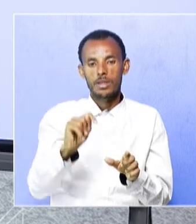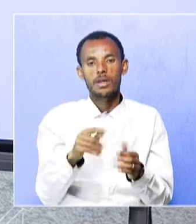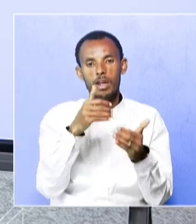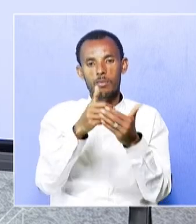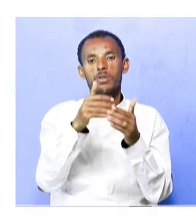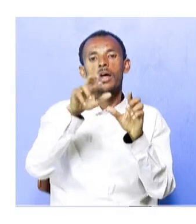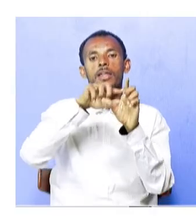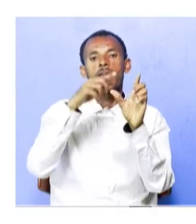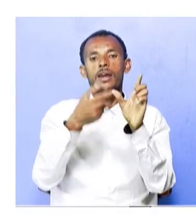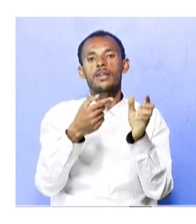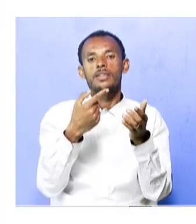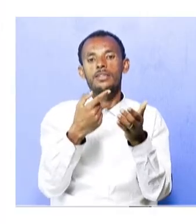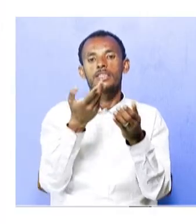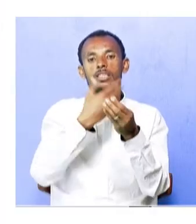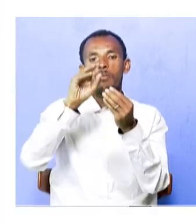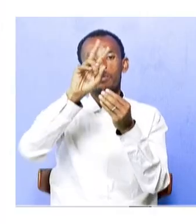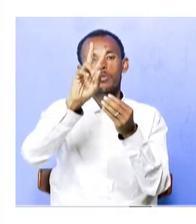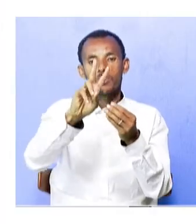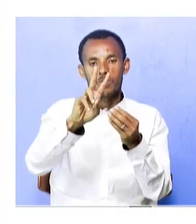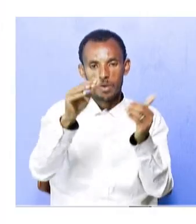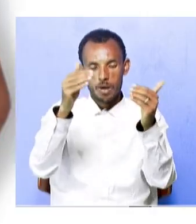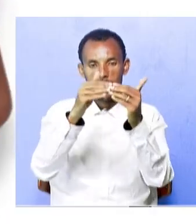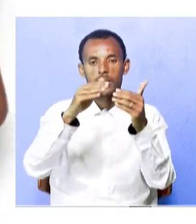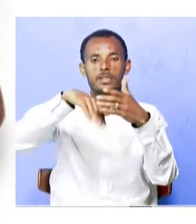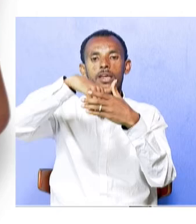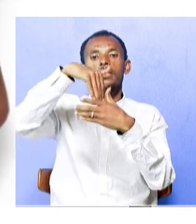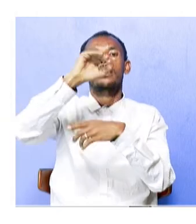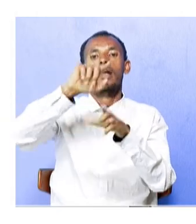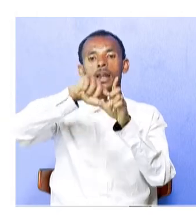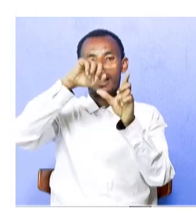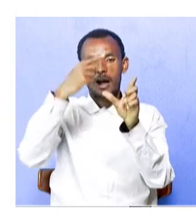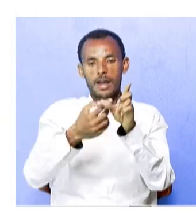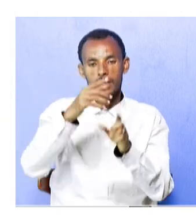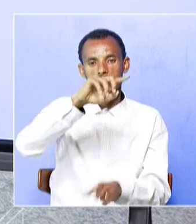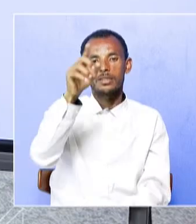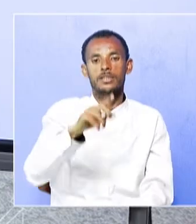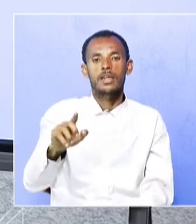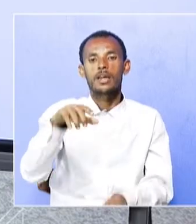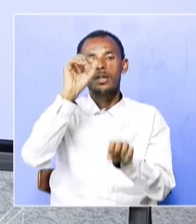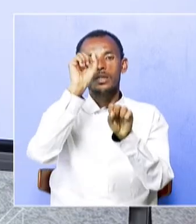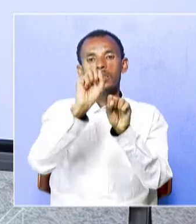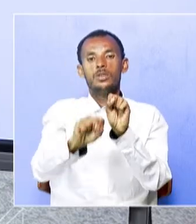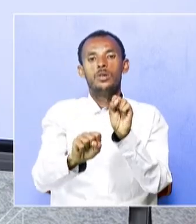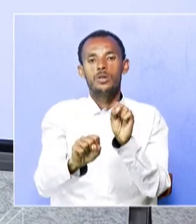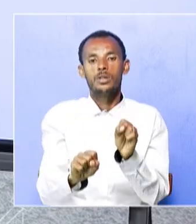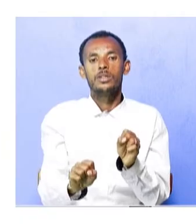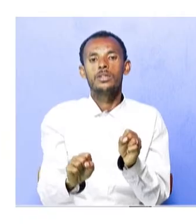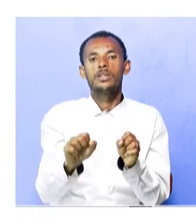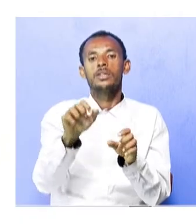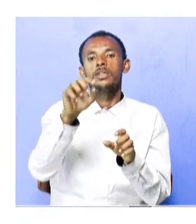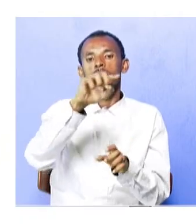these two gives us the exterior angle z, right? So